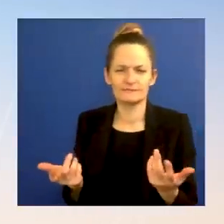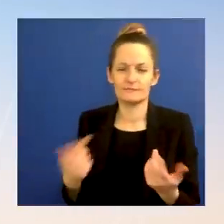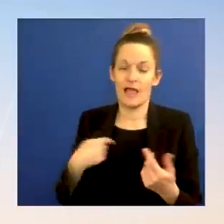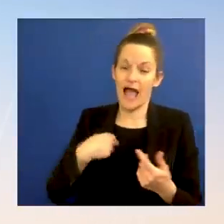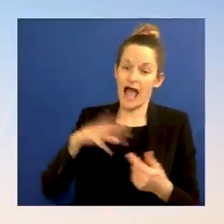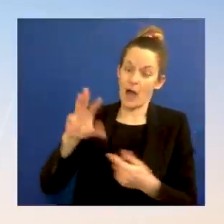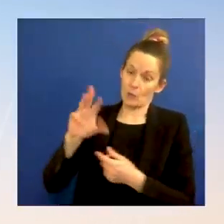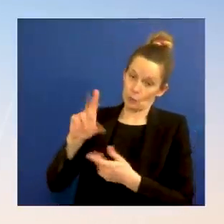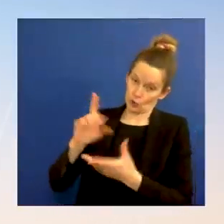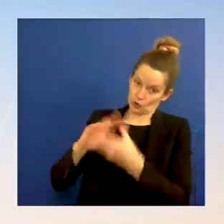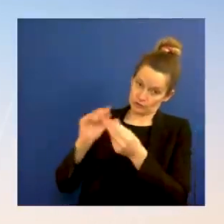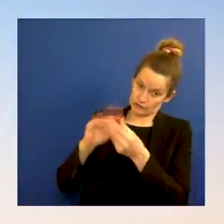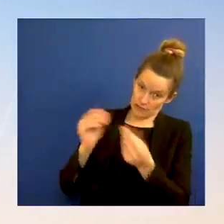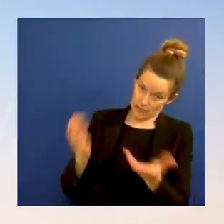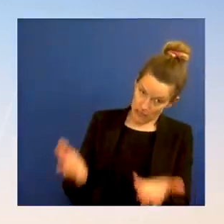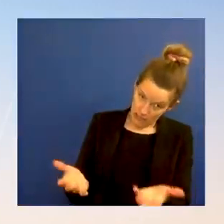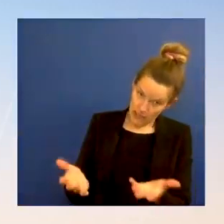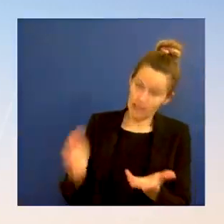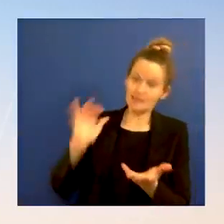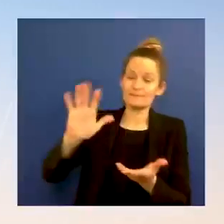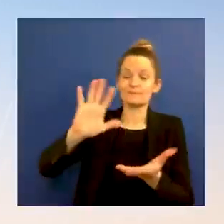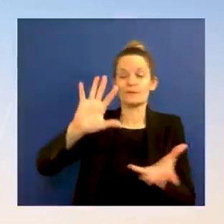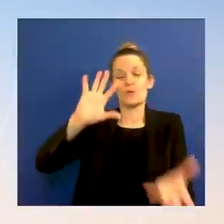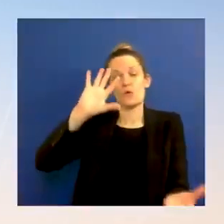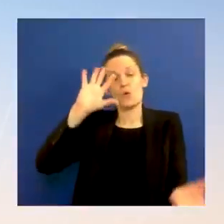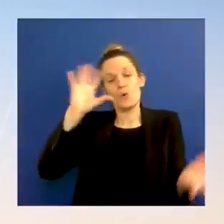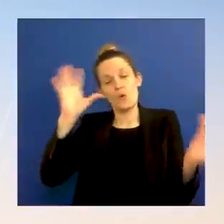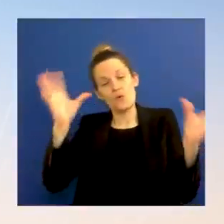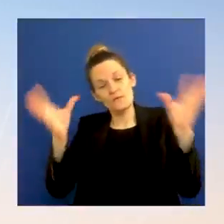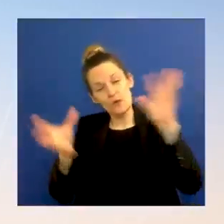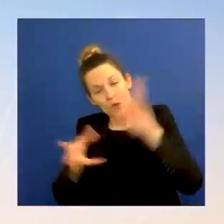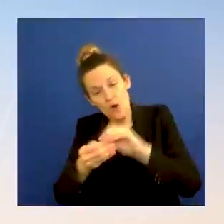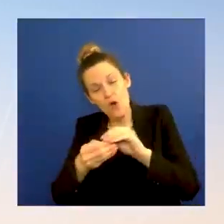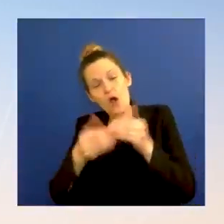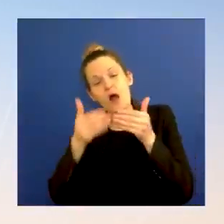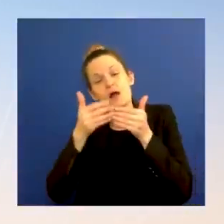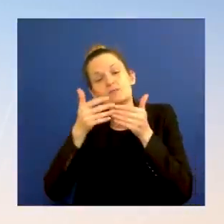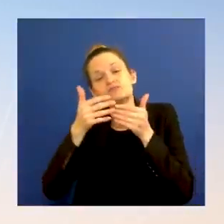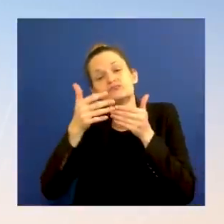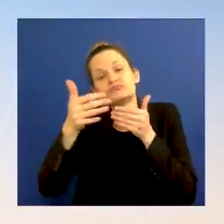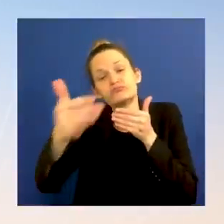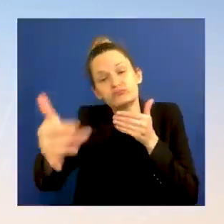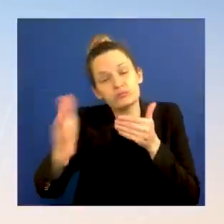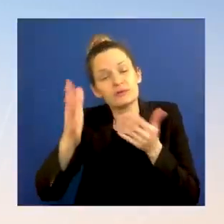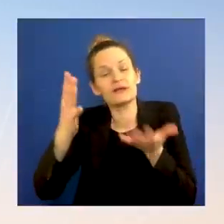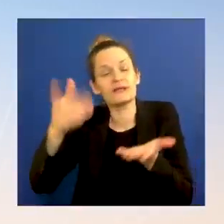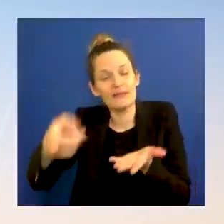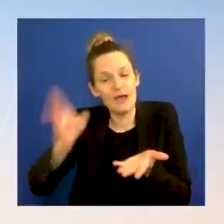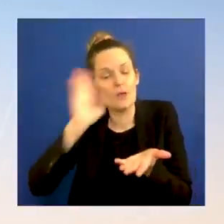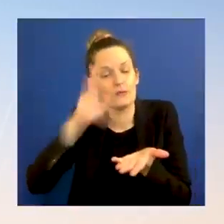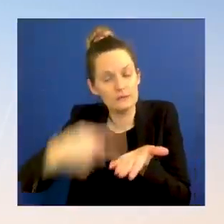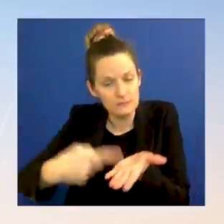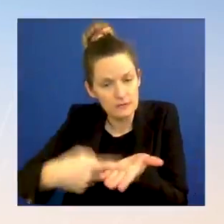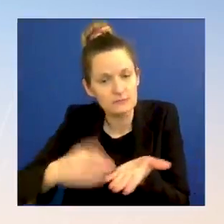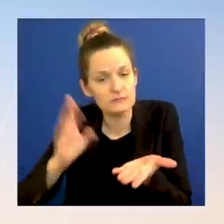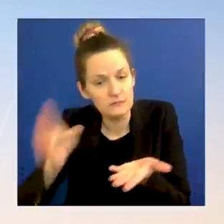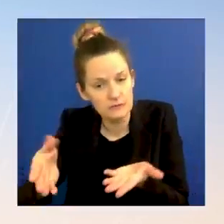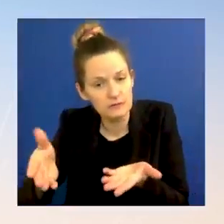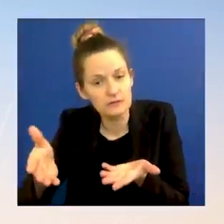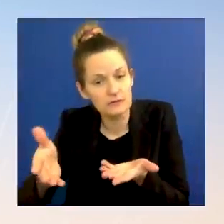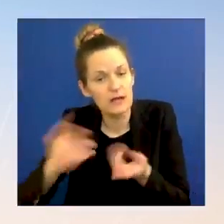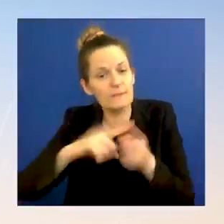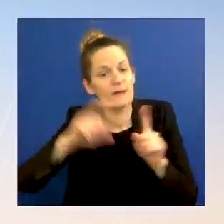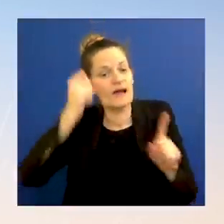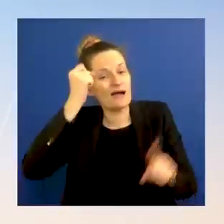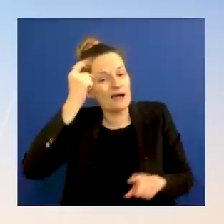shut. There are certainly steps. Well, I'm not going to outline from here because we'll engage on this through diplomatic channels, what exactly